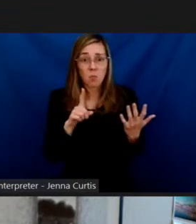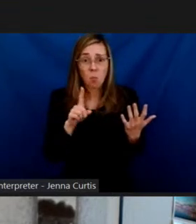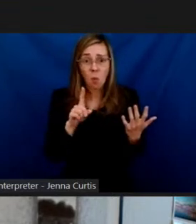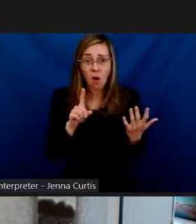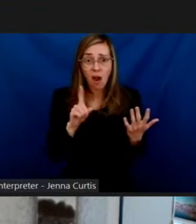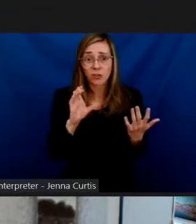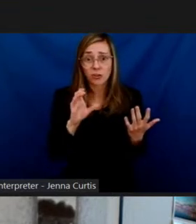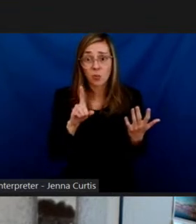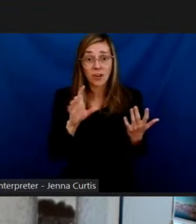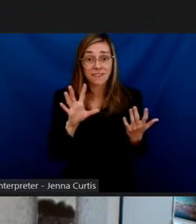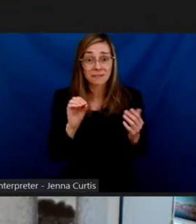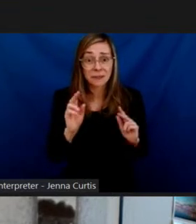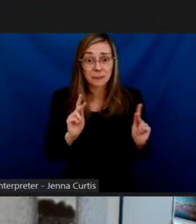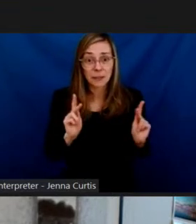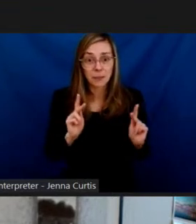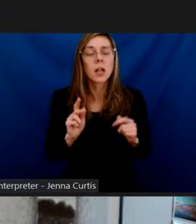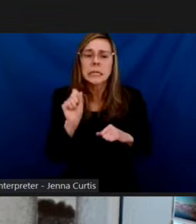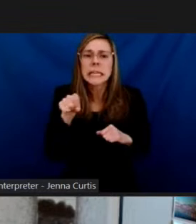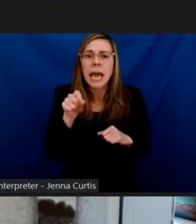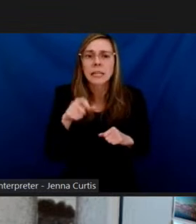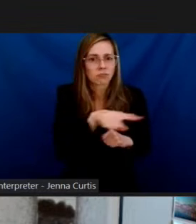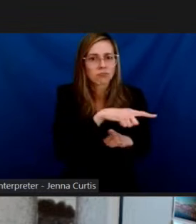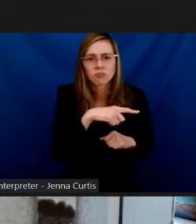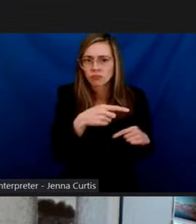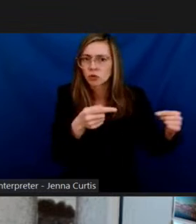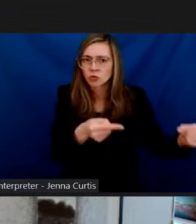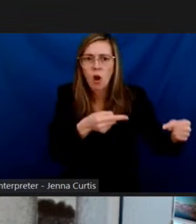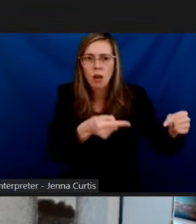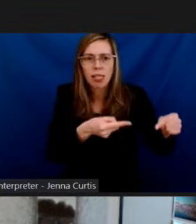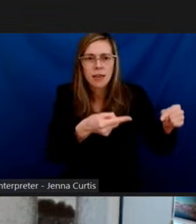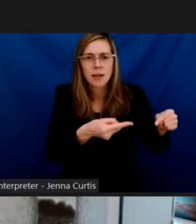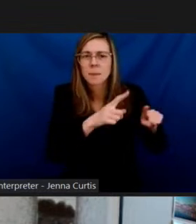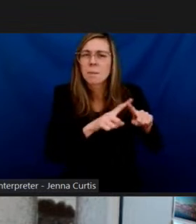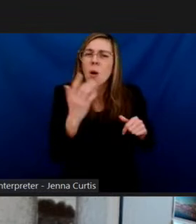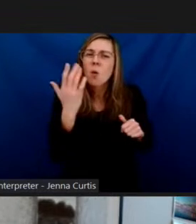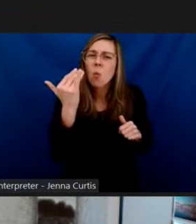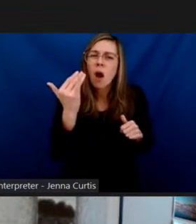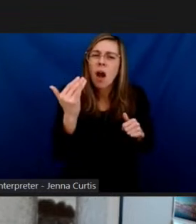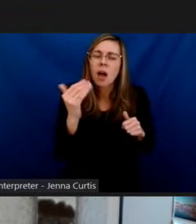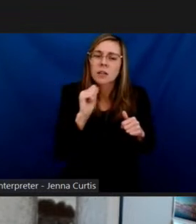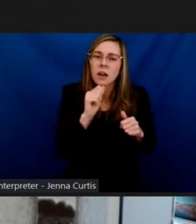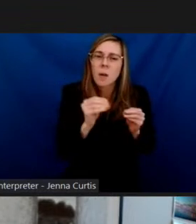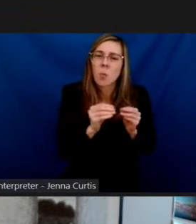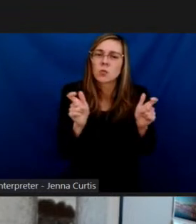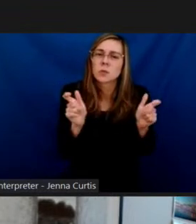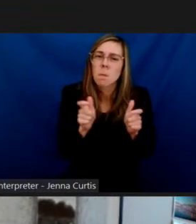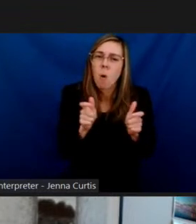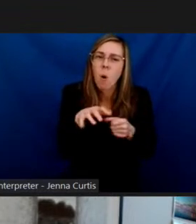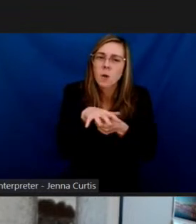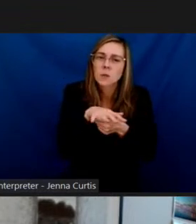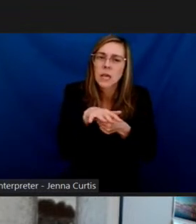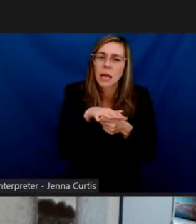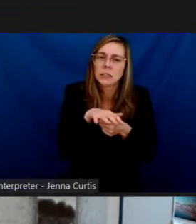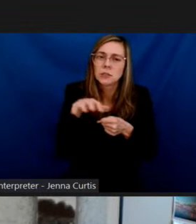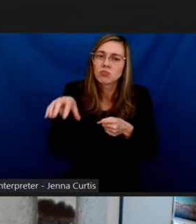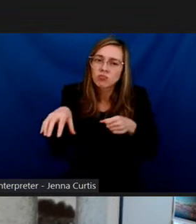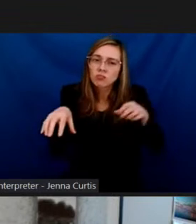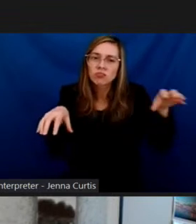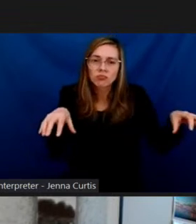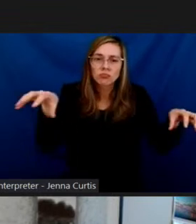that, yes, are struggling? Why are we not doing smaller sites that,